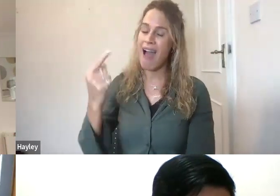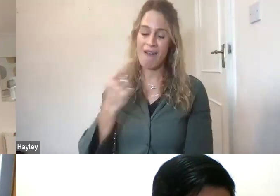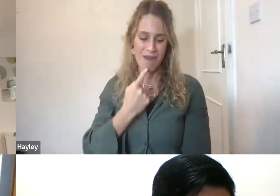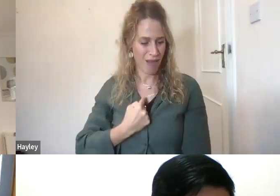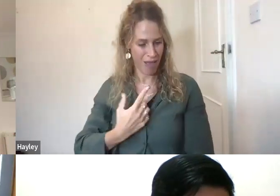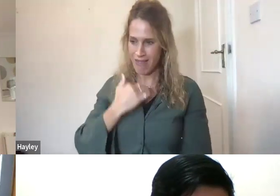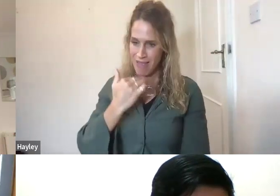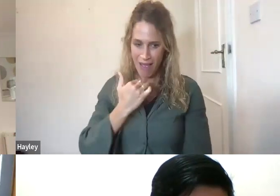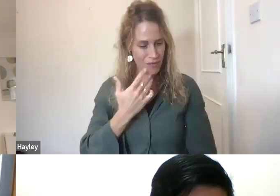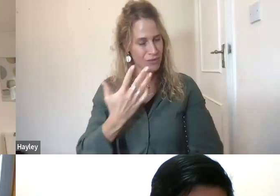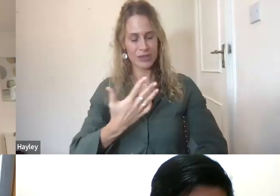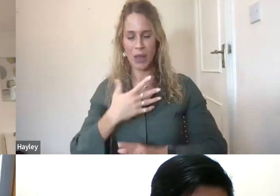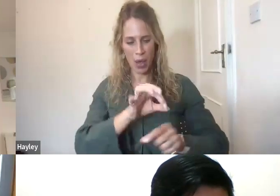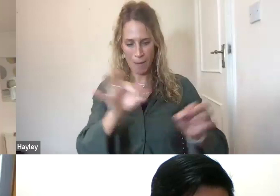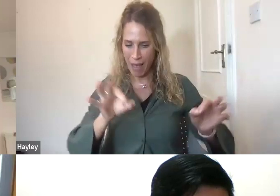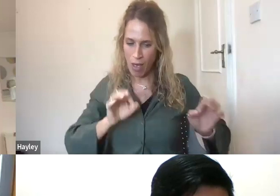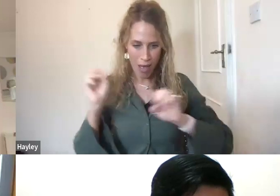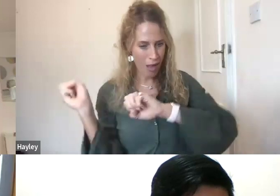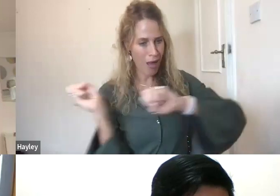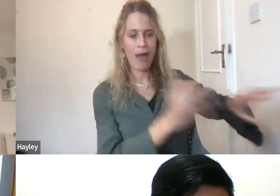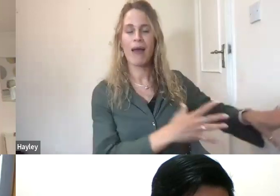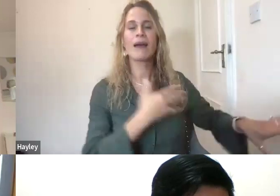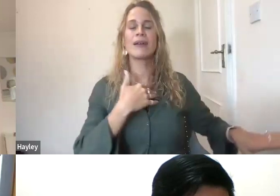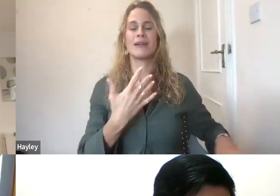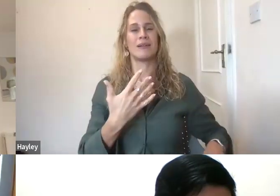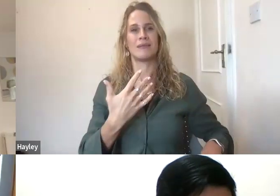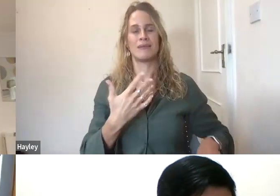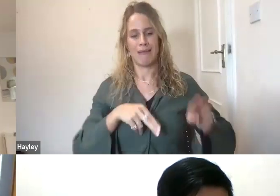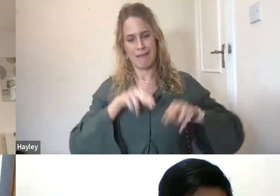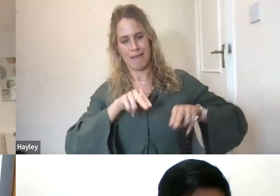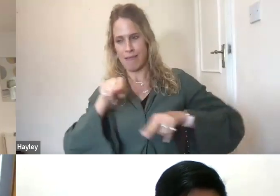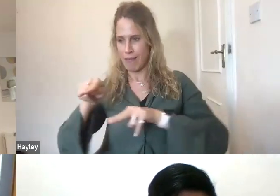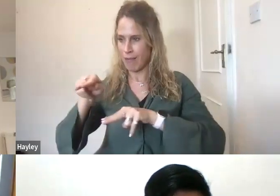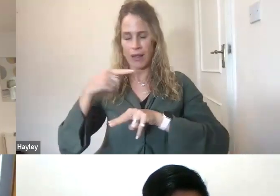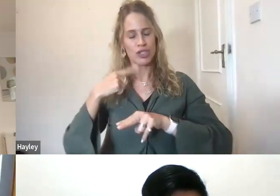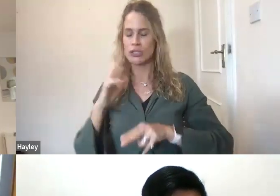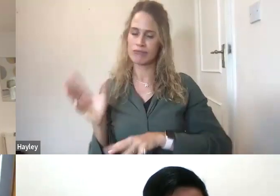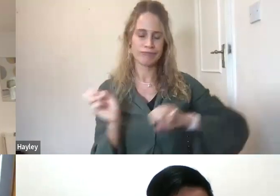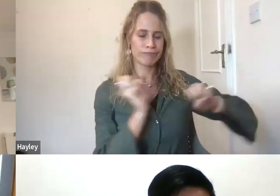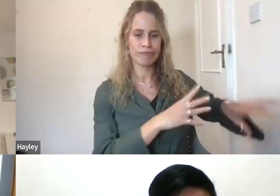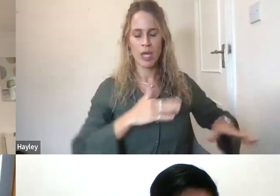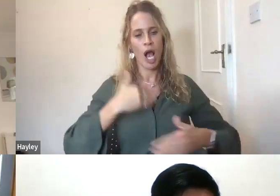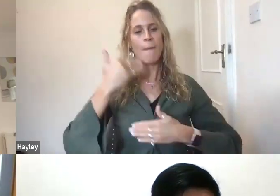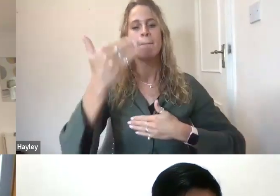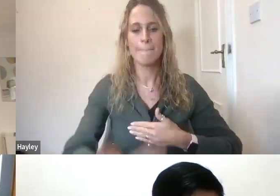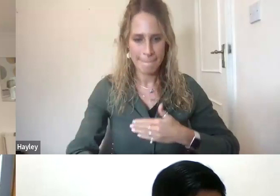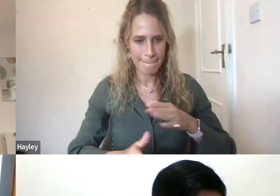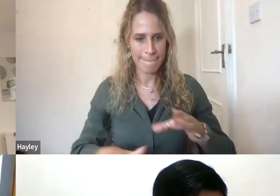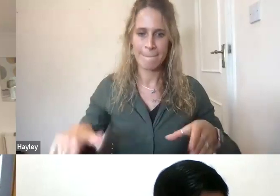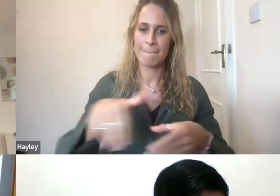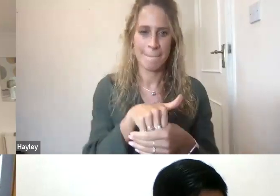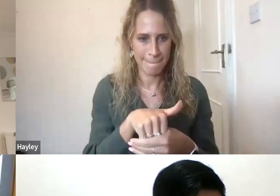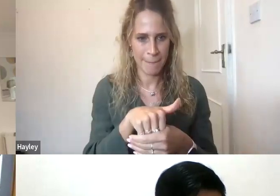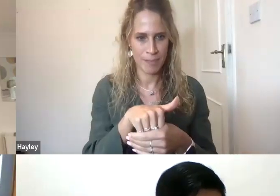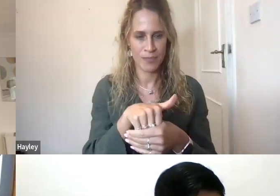and analysis, just discard them and come in." What to do with all the fragrances from the countless